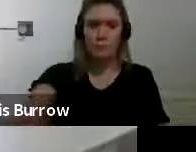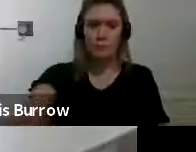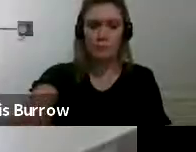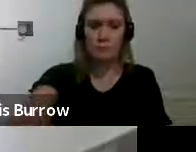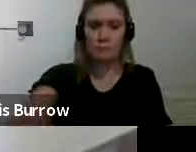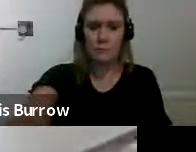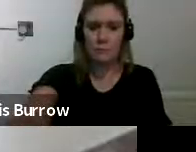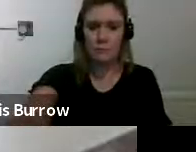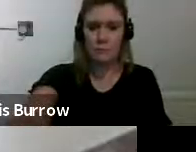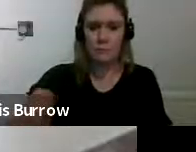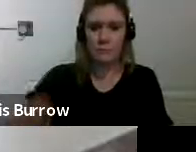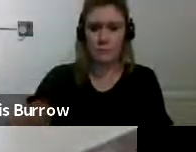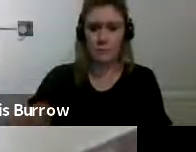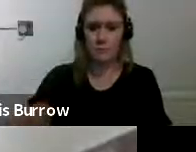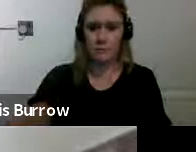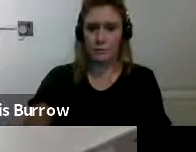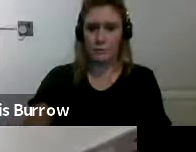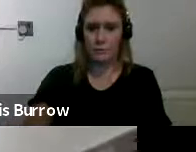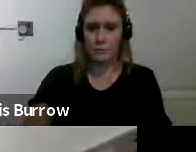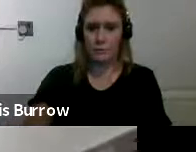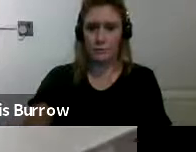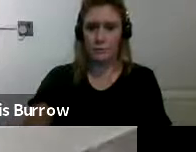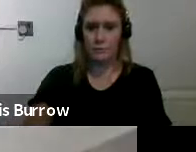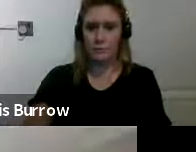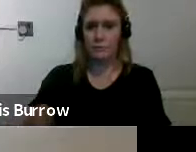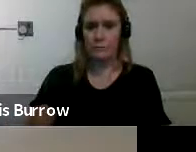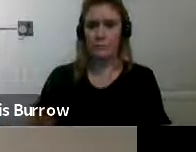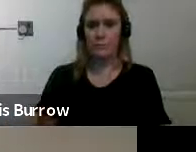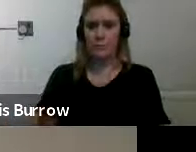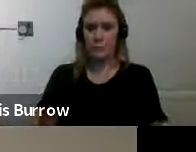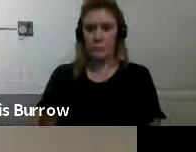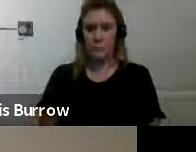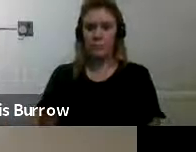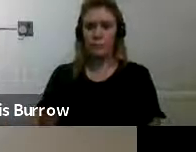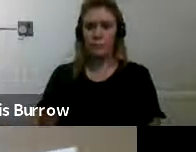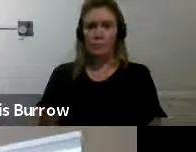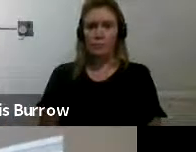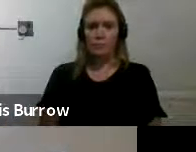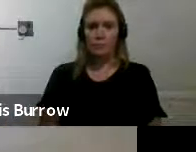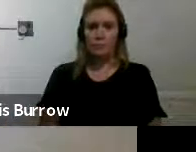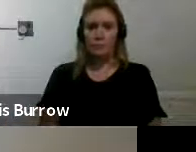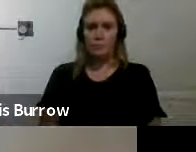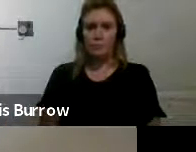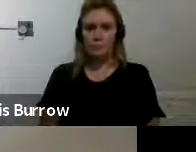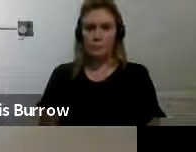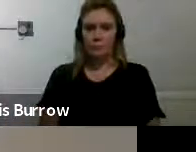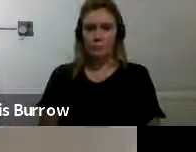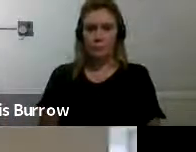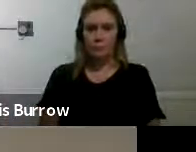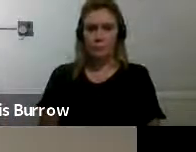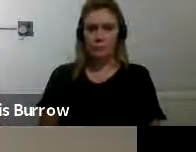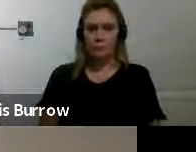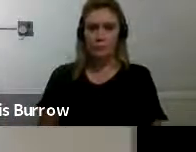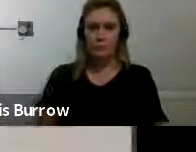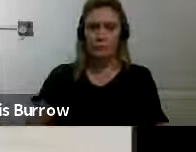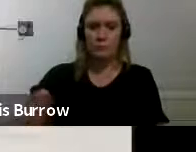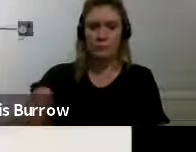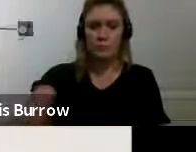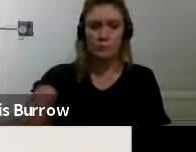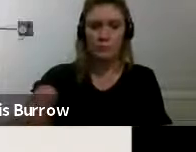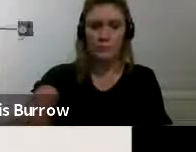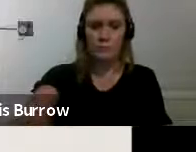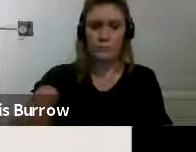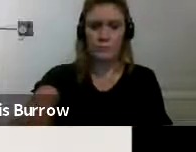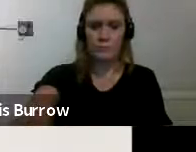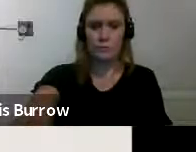La rosa con el clavel hicieron un juramento y pusieron de testigo a